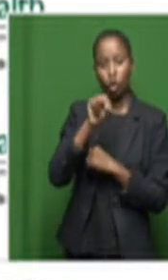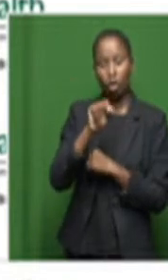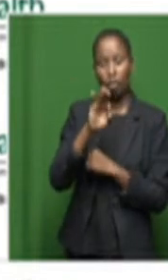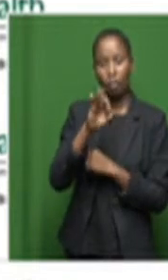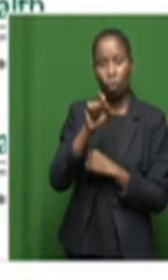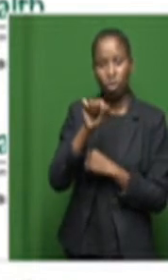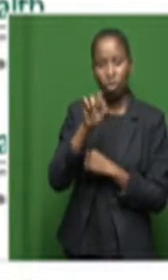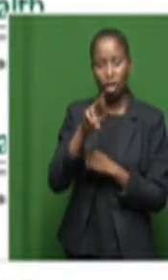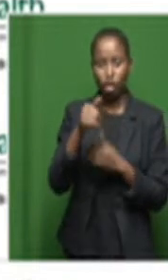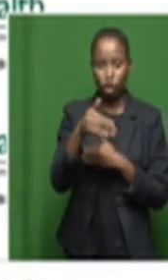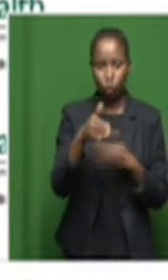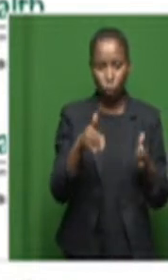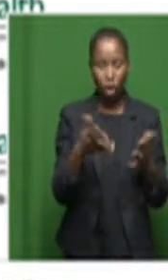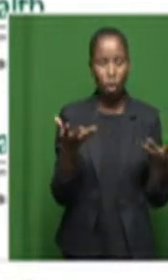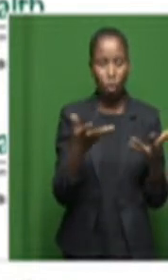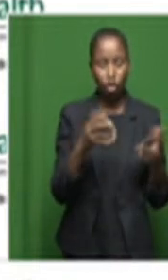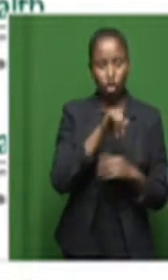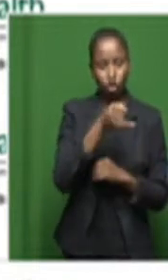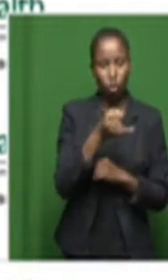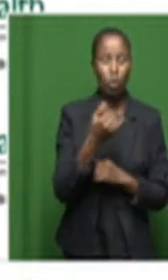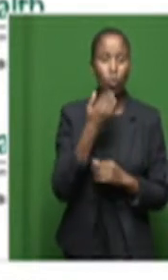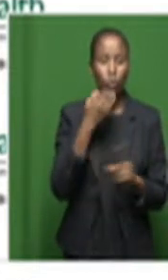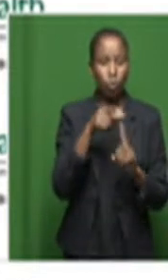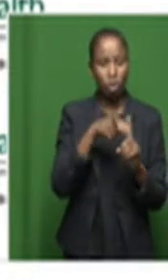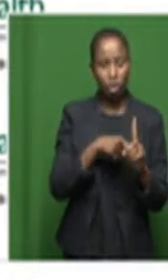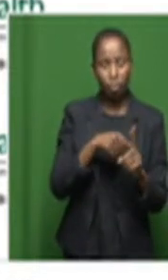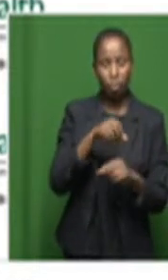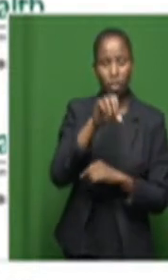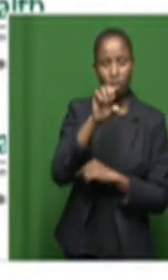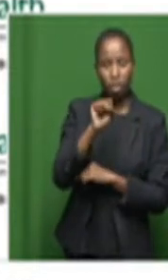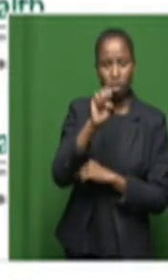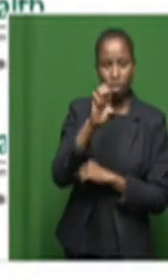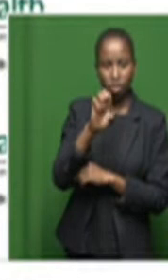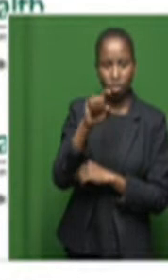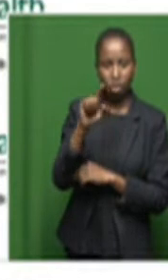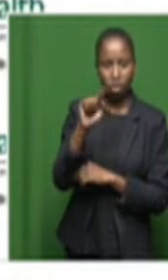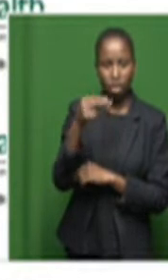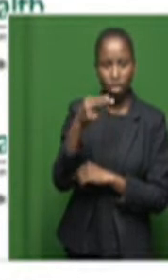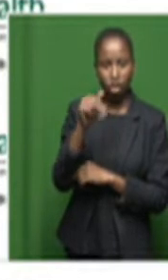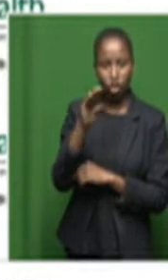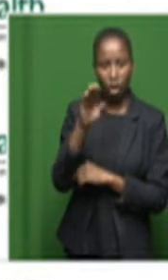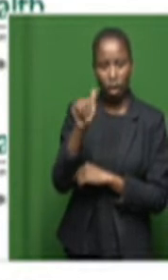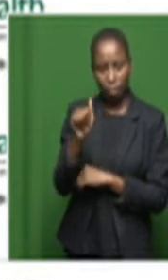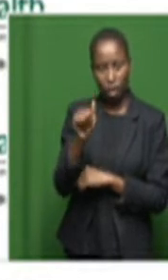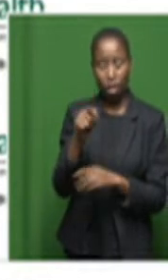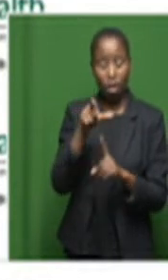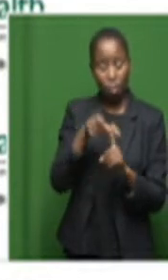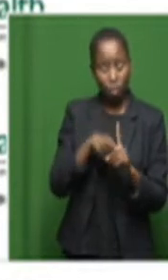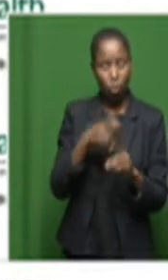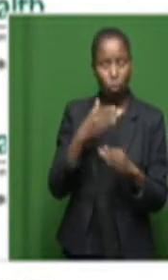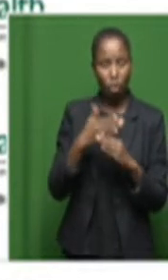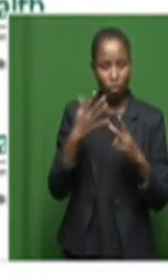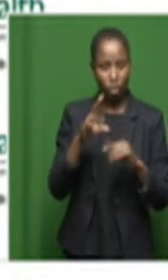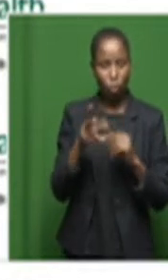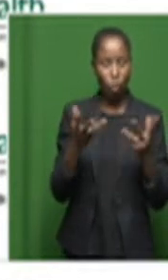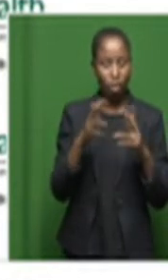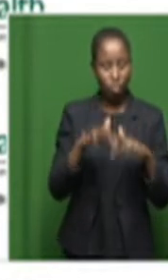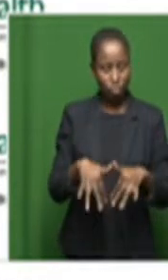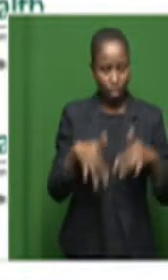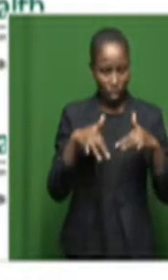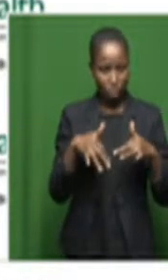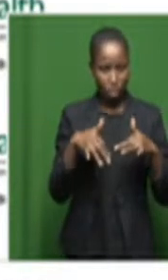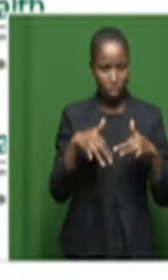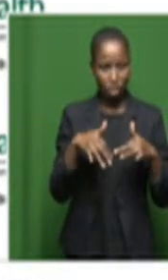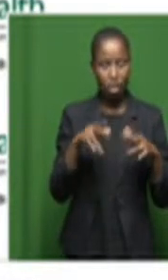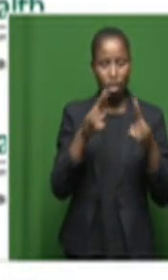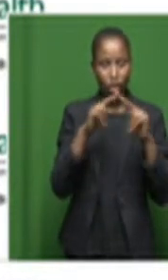Johannesburg. Comrades Chaba Dan Munsisi, who also served as a member of parliament, National Assembly, and also Council